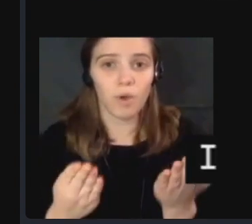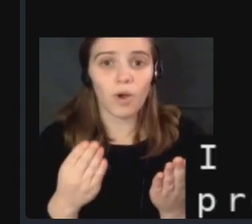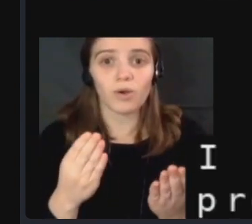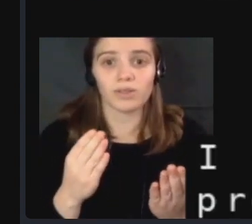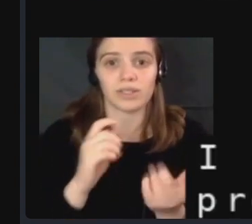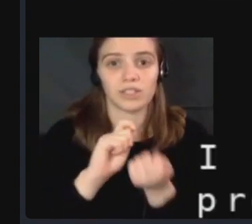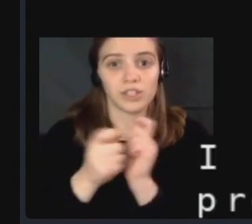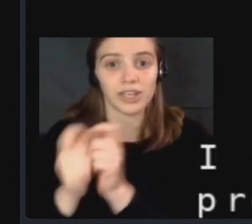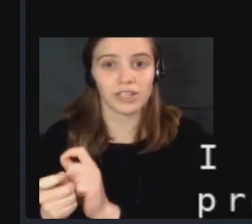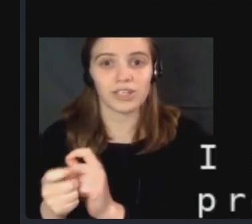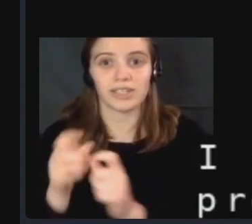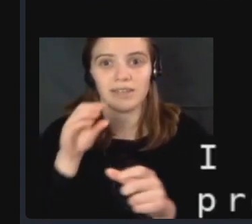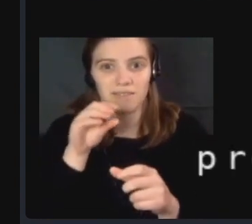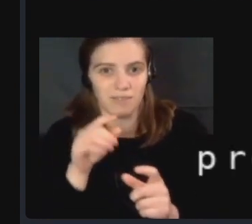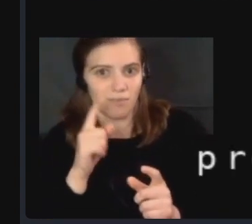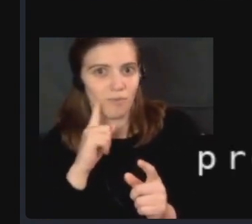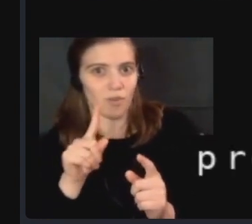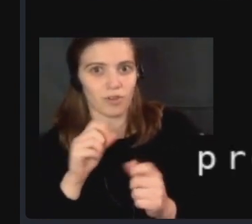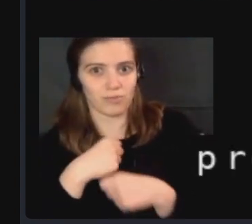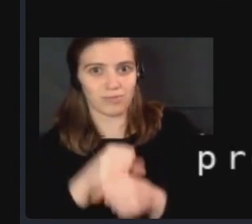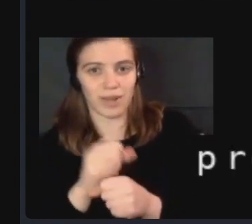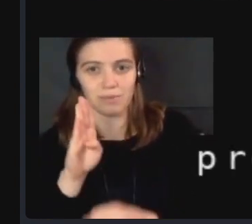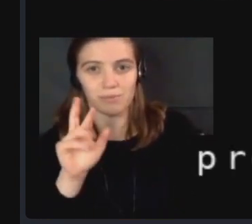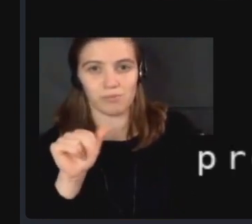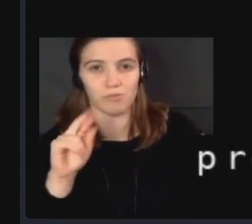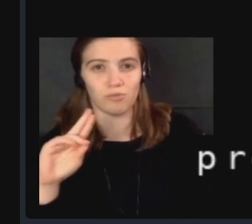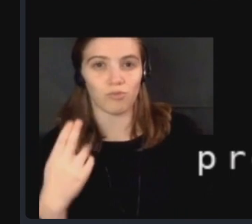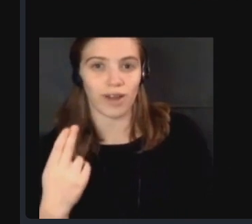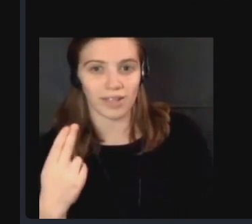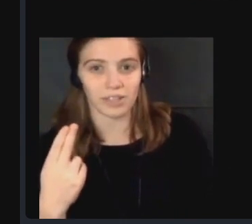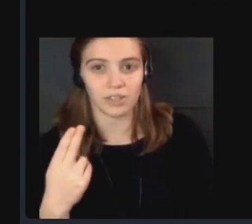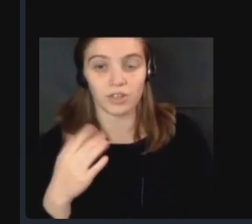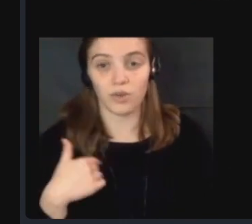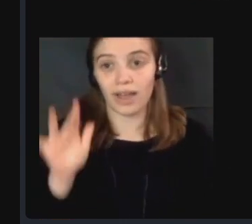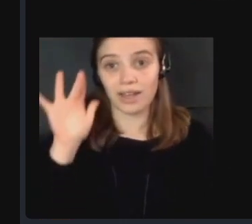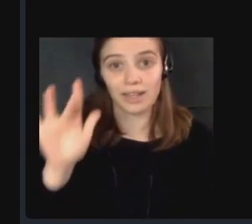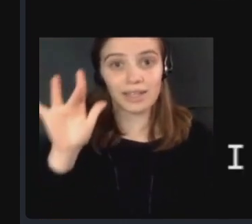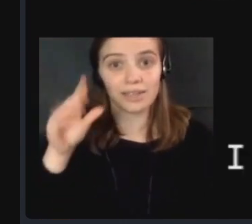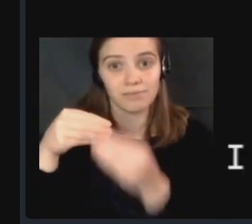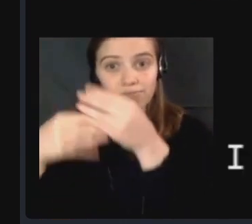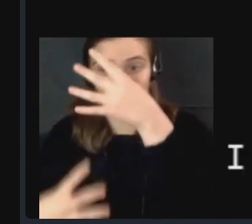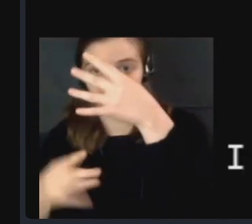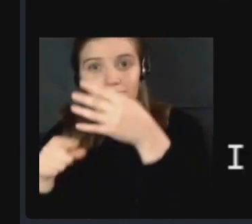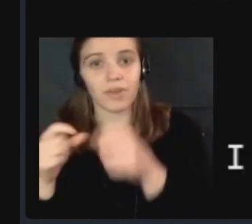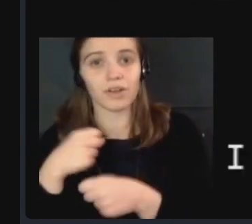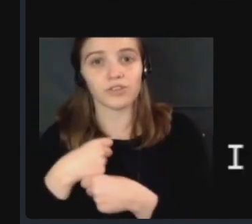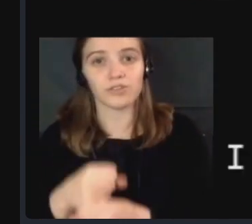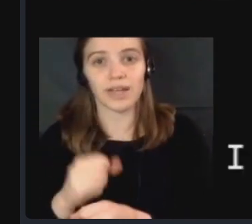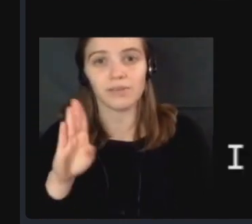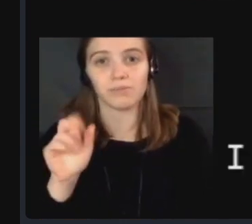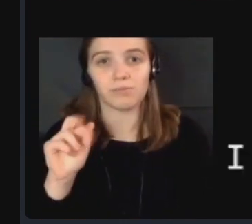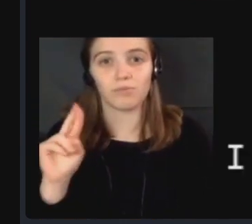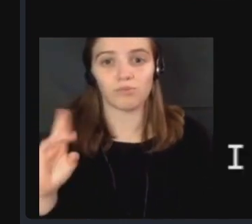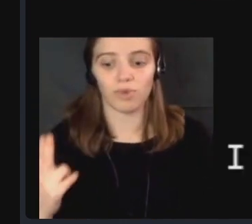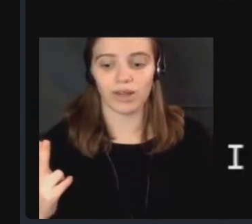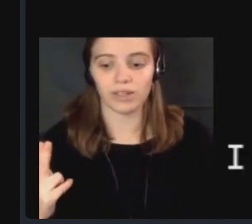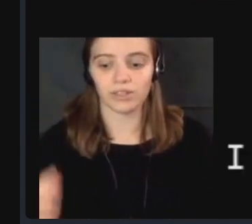file. Petite I can do branche. that by just clicking here and pressing Create Branch. So Trop